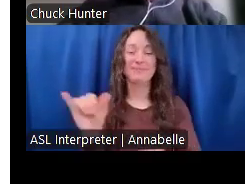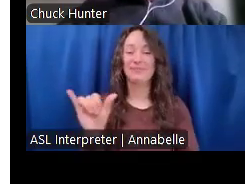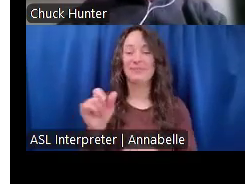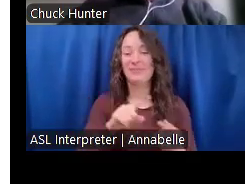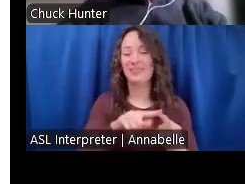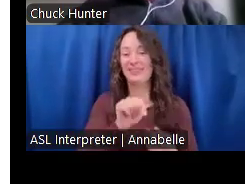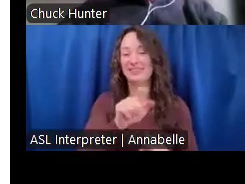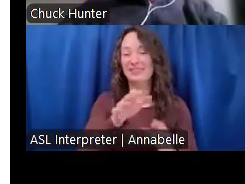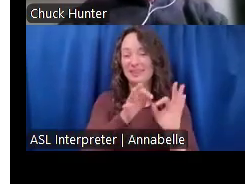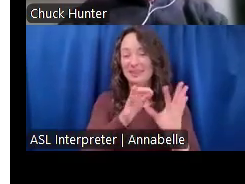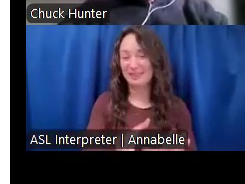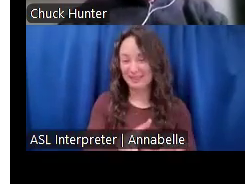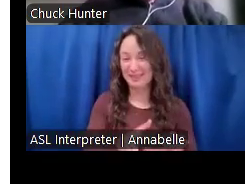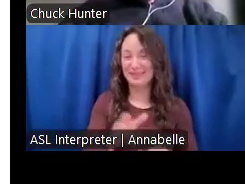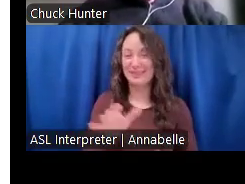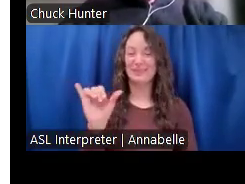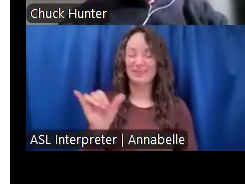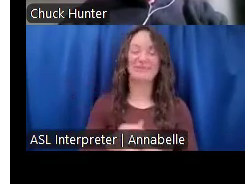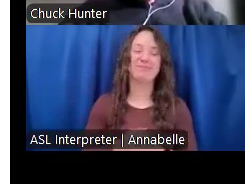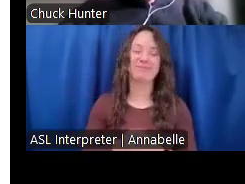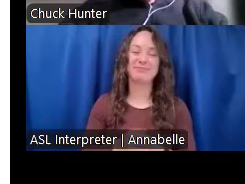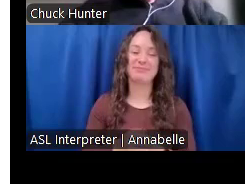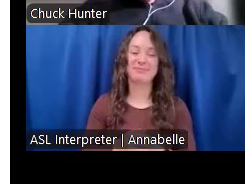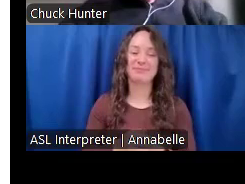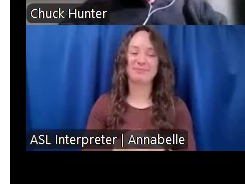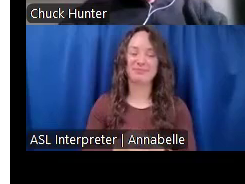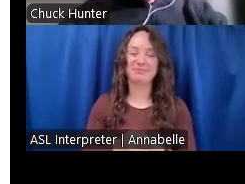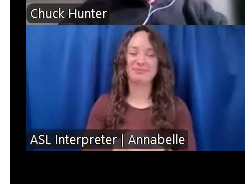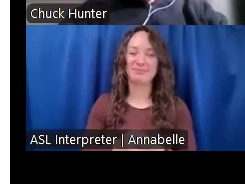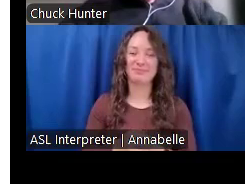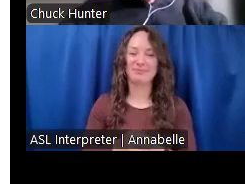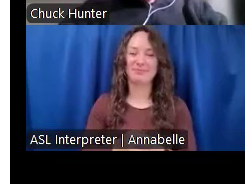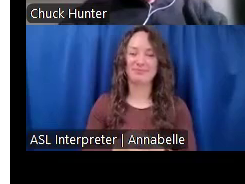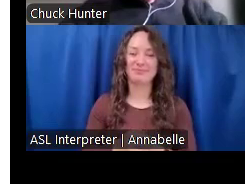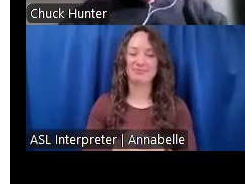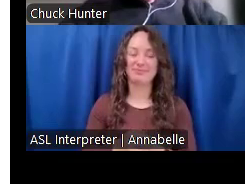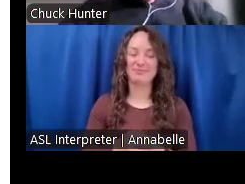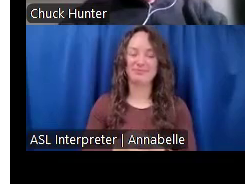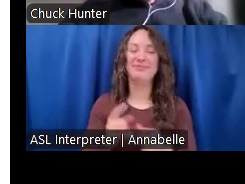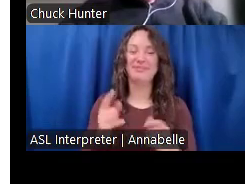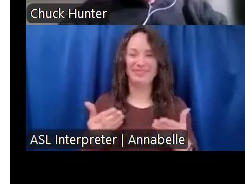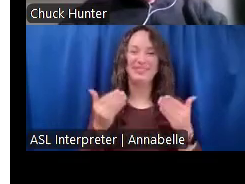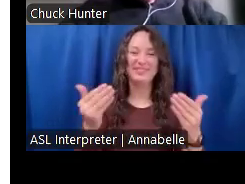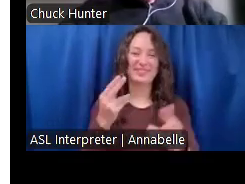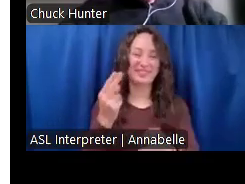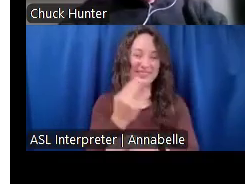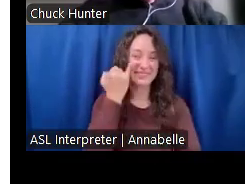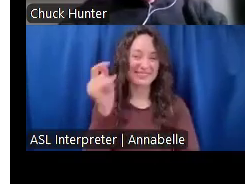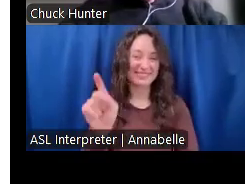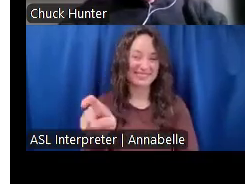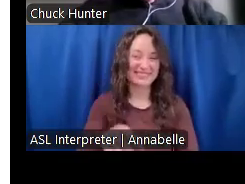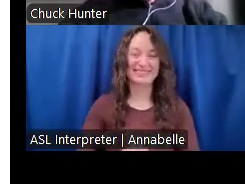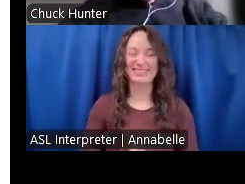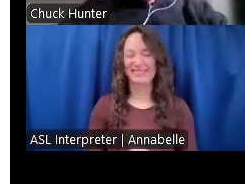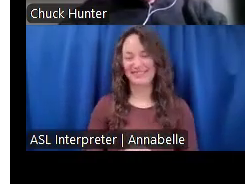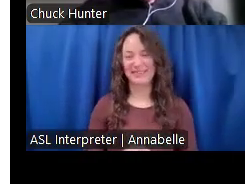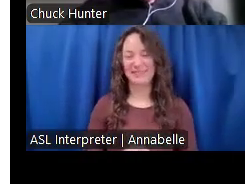ASL interpreters as well. And so please make sure to use those if you need them.